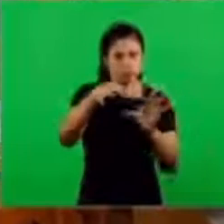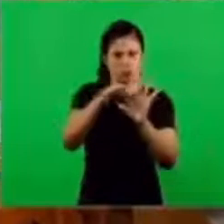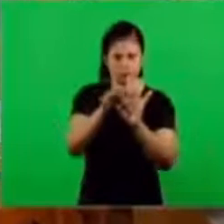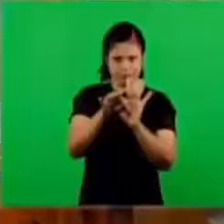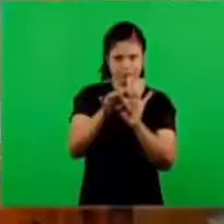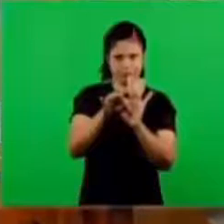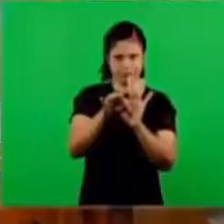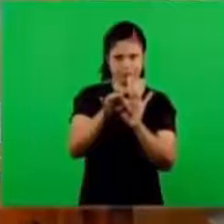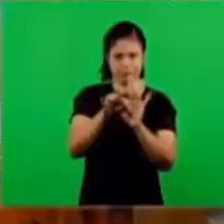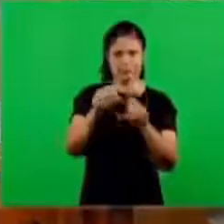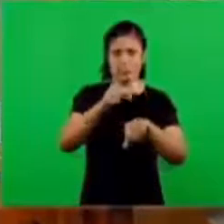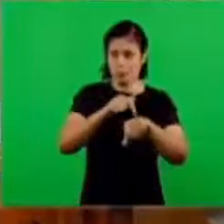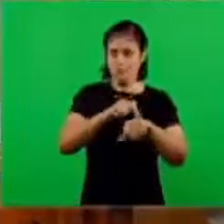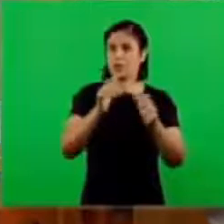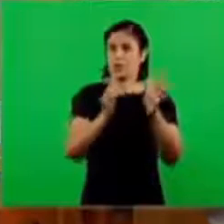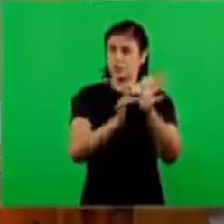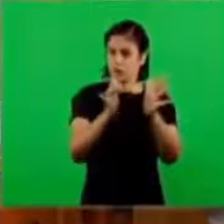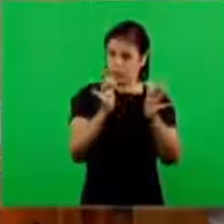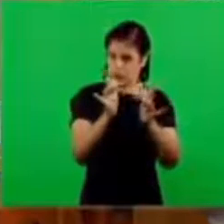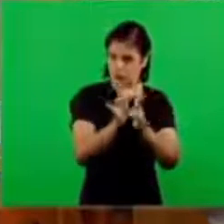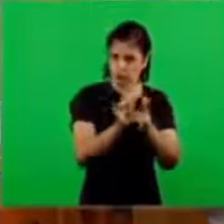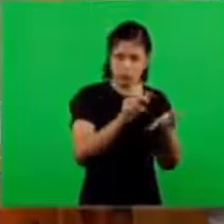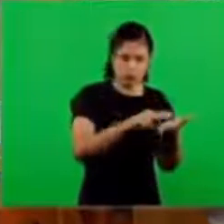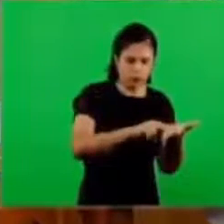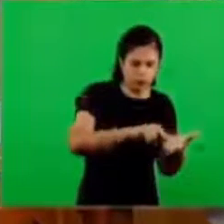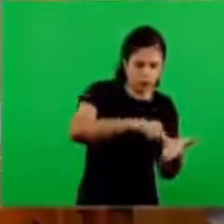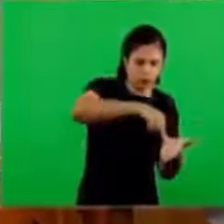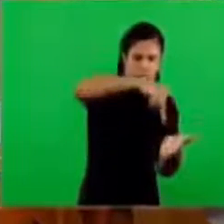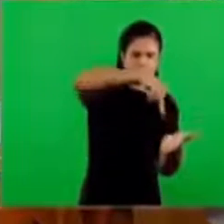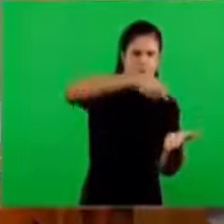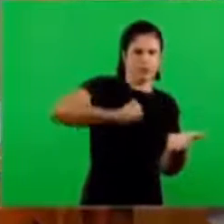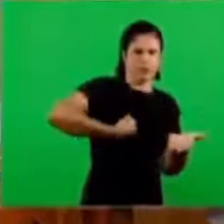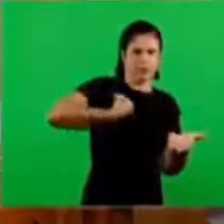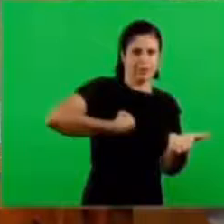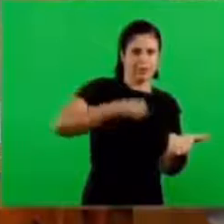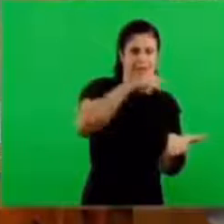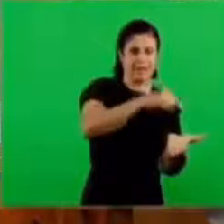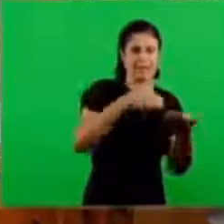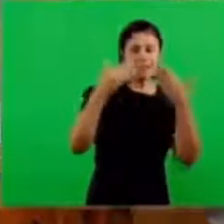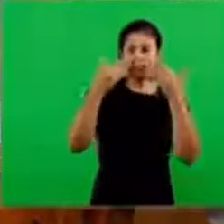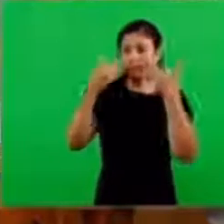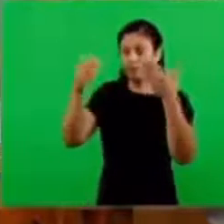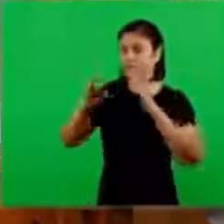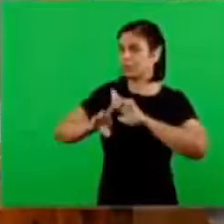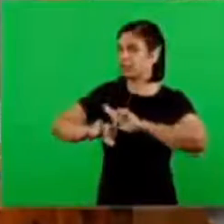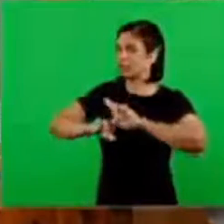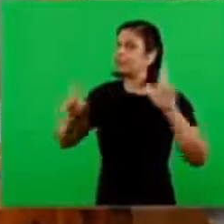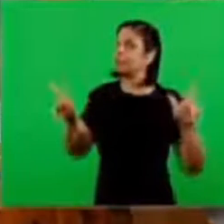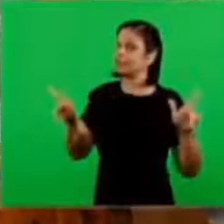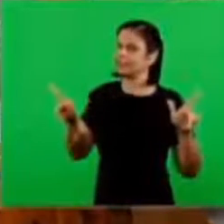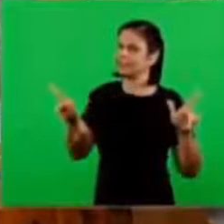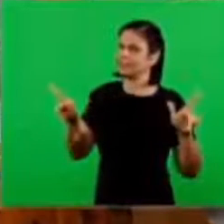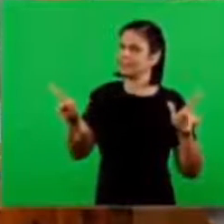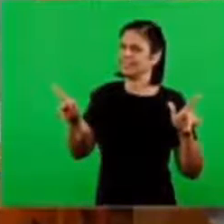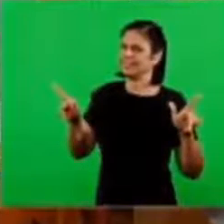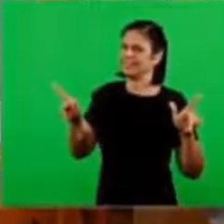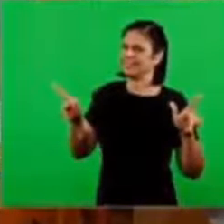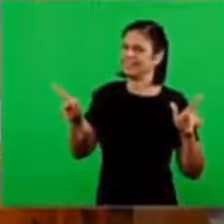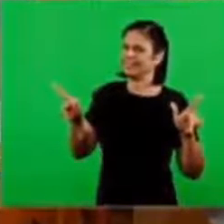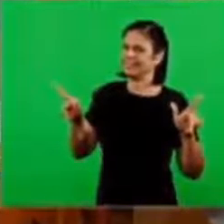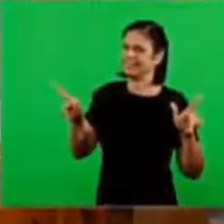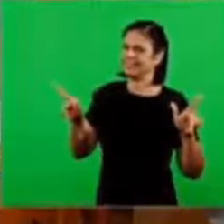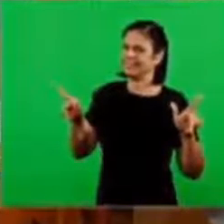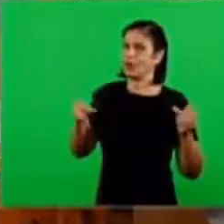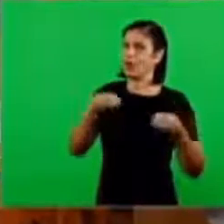Lord Jesus resurrected, he manifested in a different way. So he